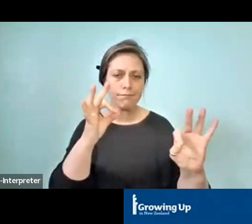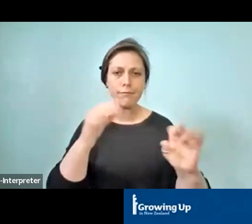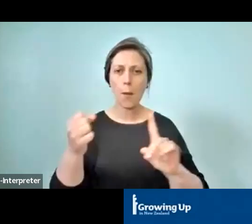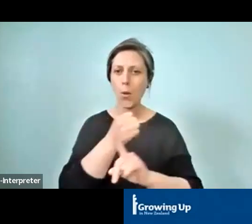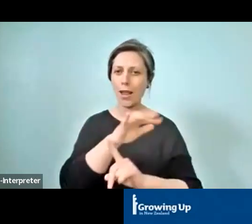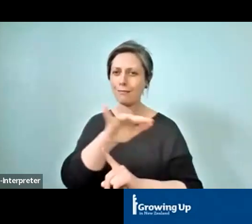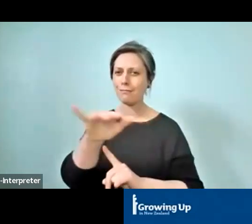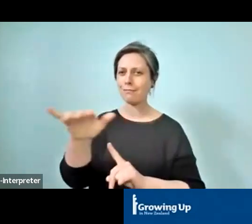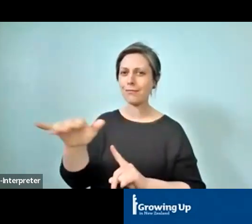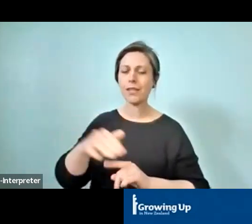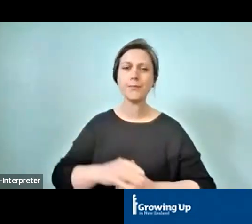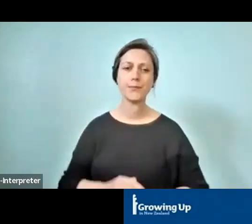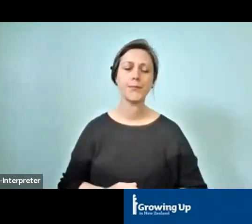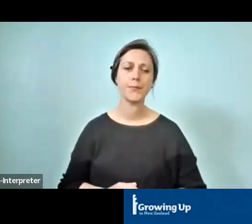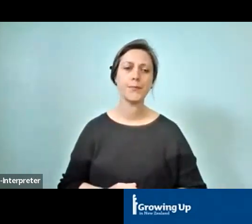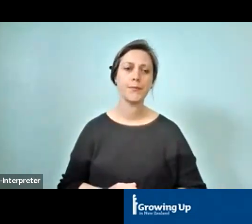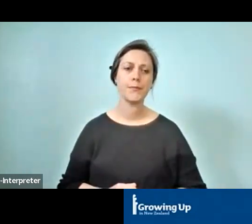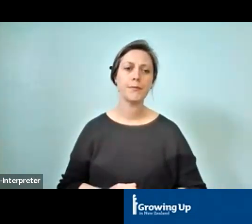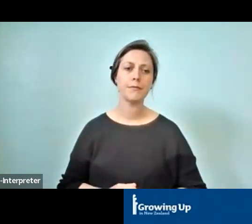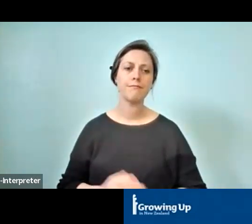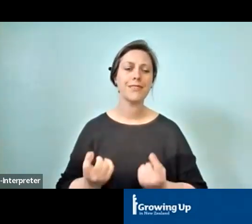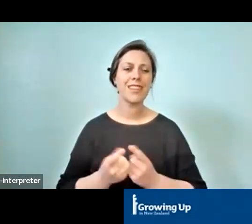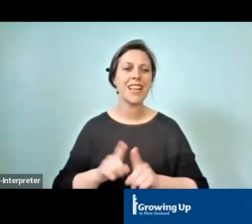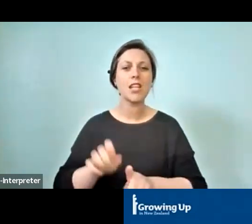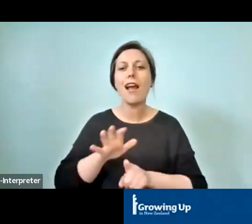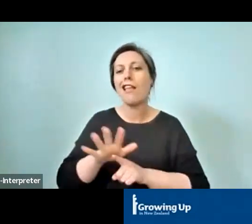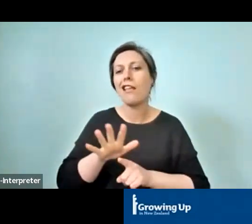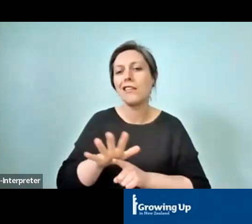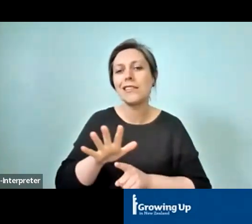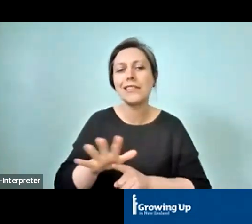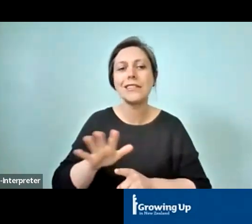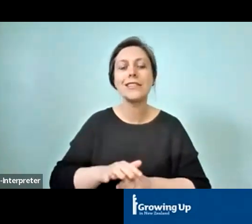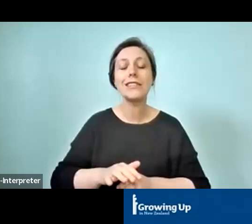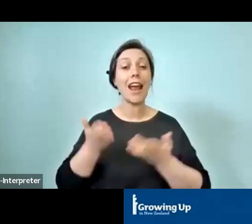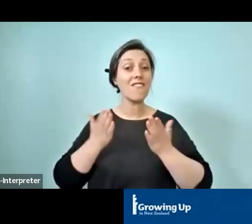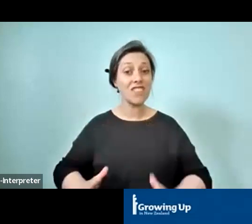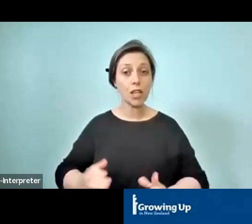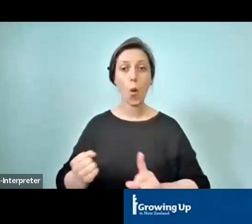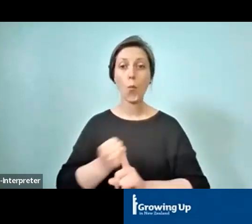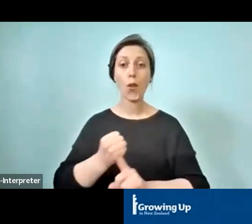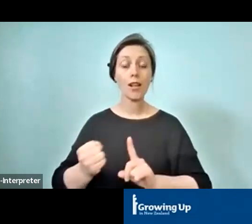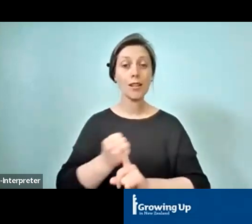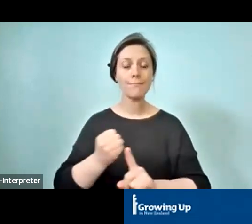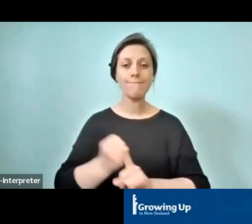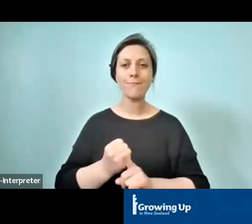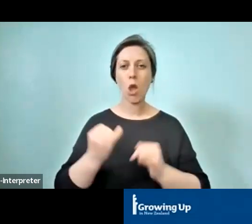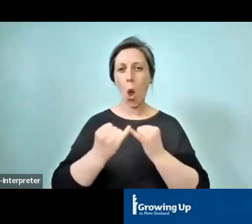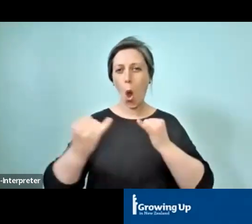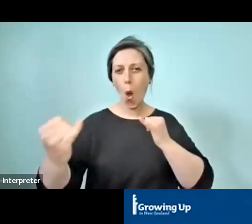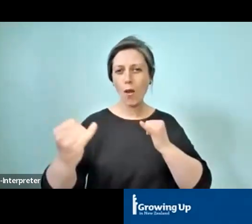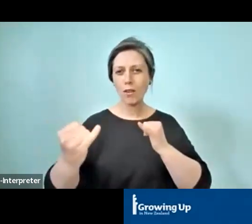were looking at things like being teased and physical bullying, cyber